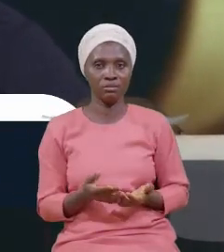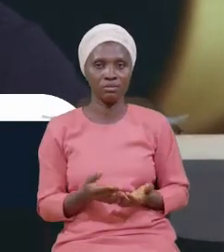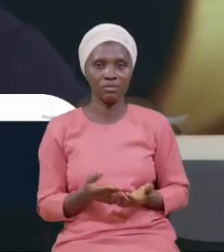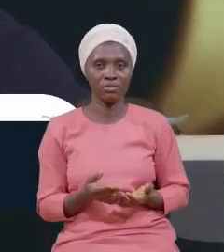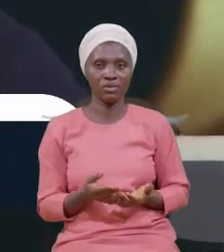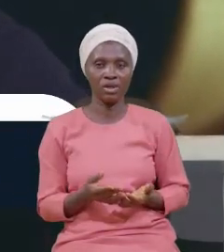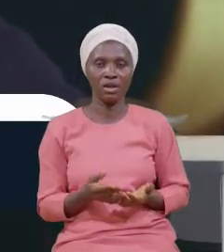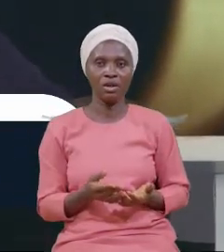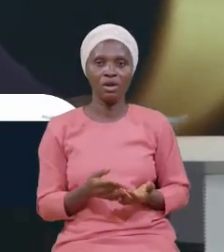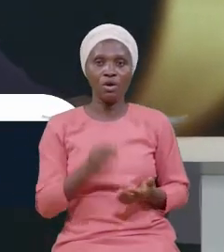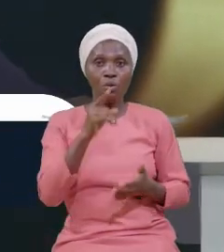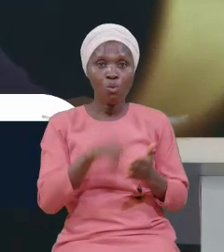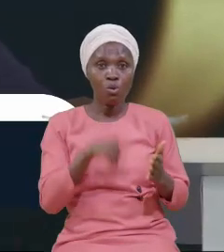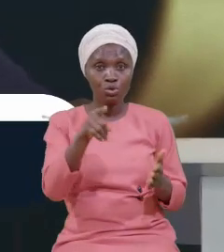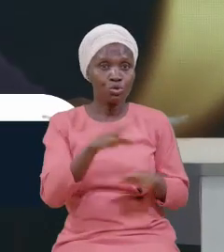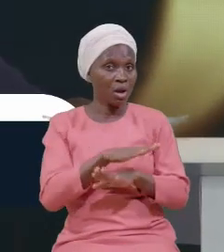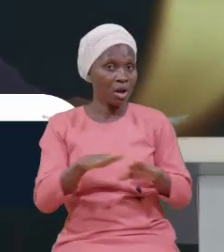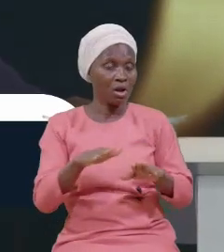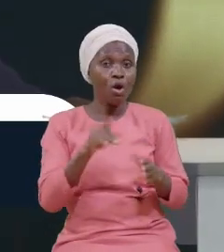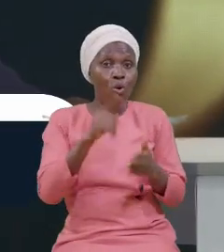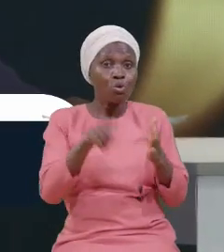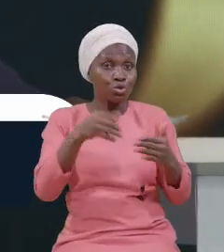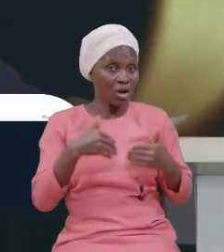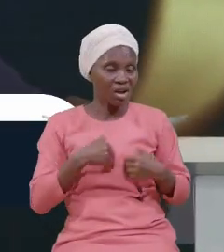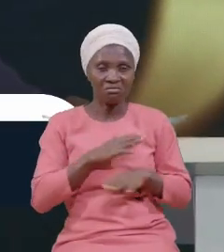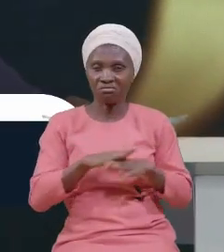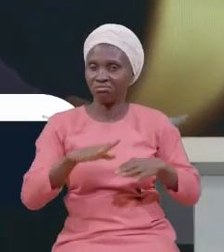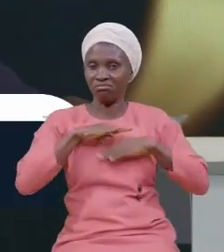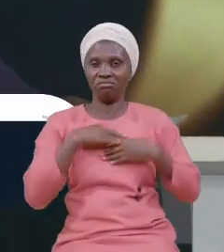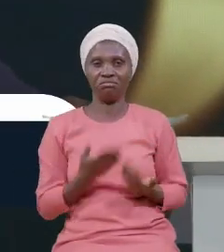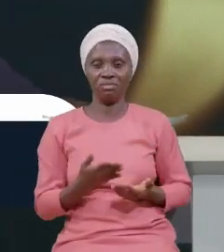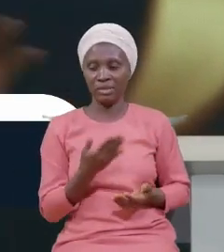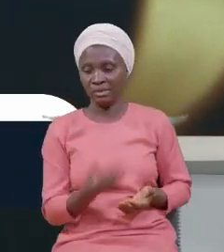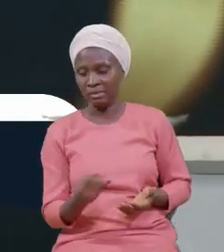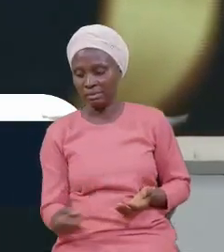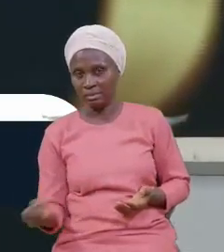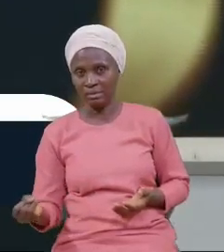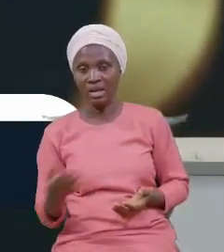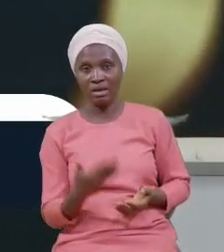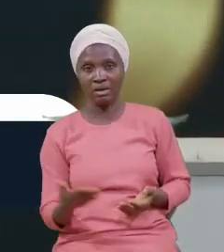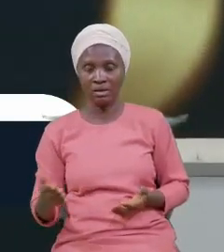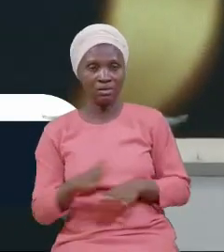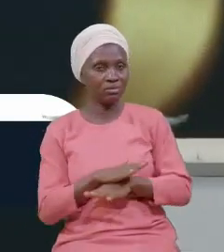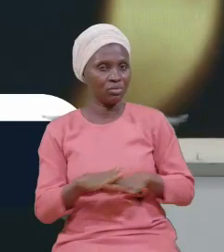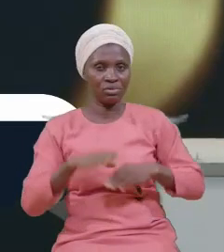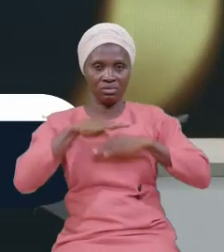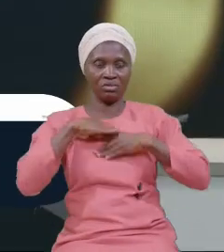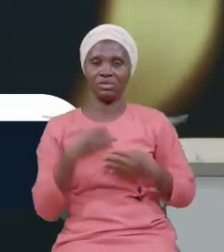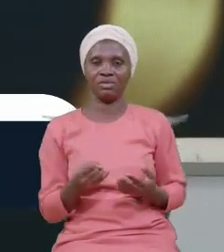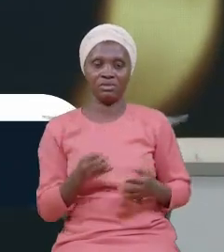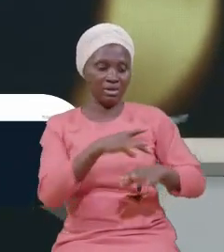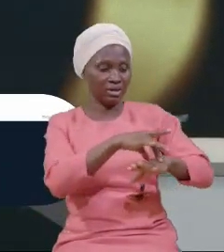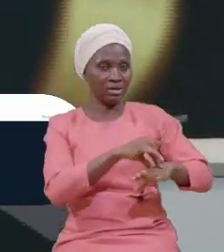satisfy. Material things do not satisfy. Earthly things do